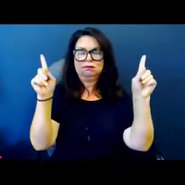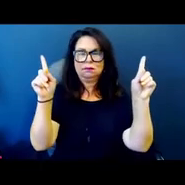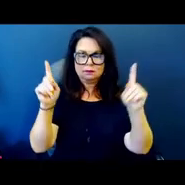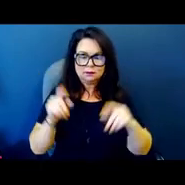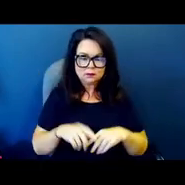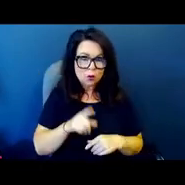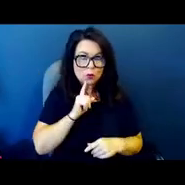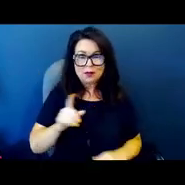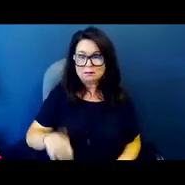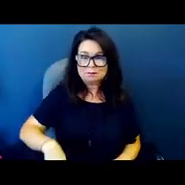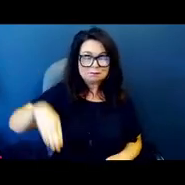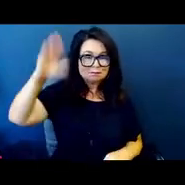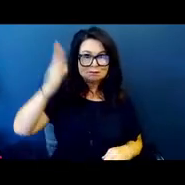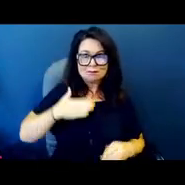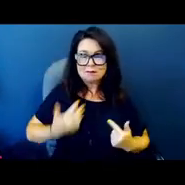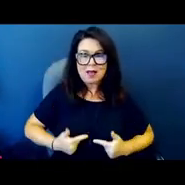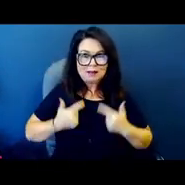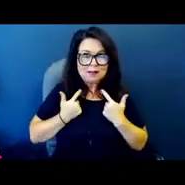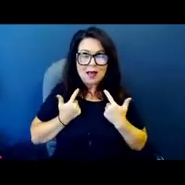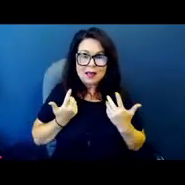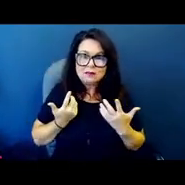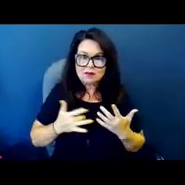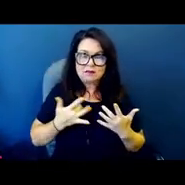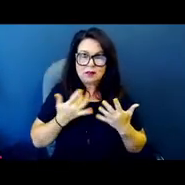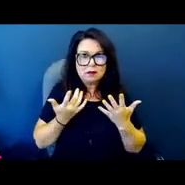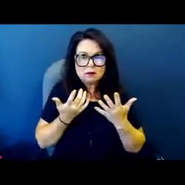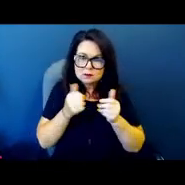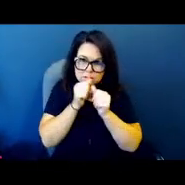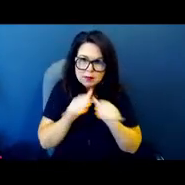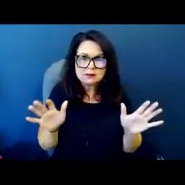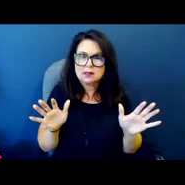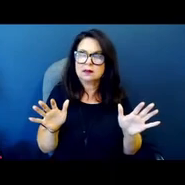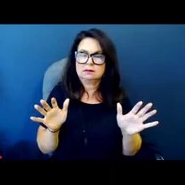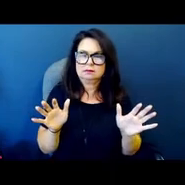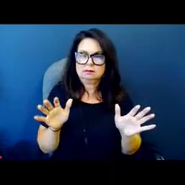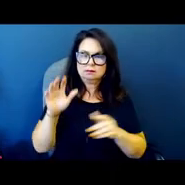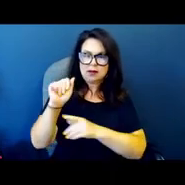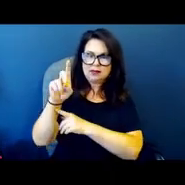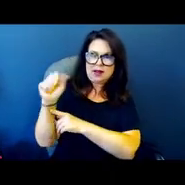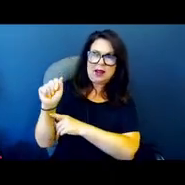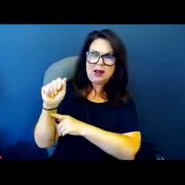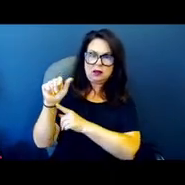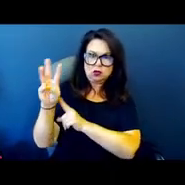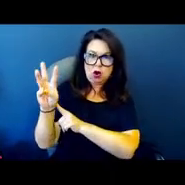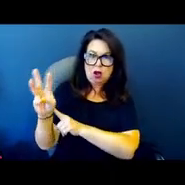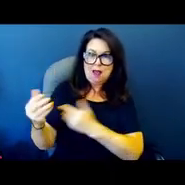know, the blessing of having the ADA become the law, but at the same time,